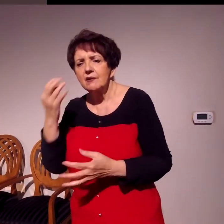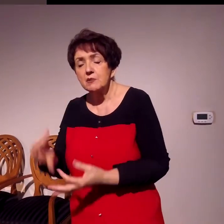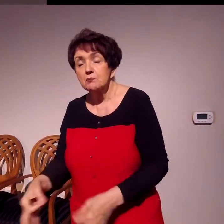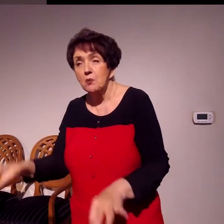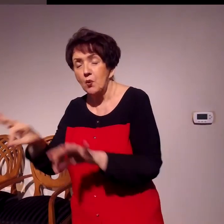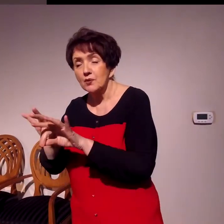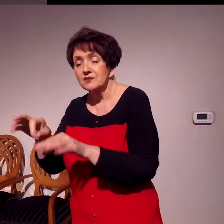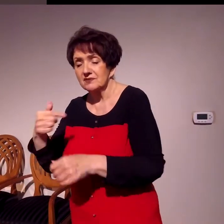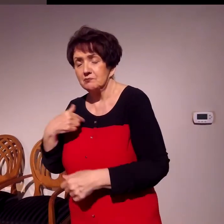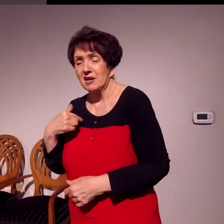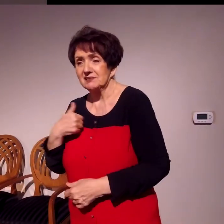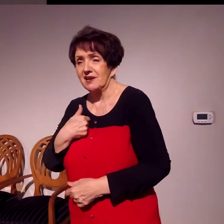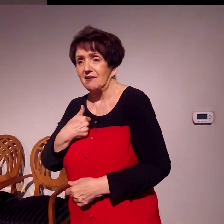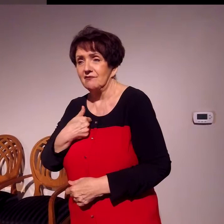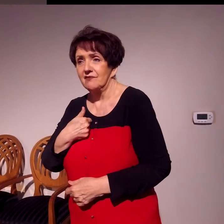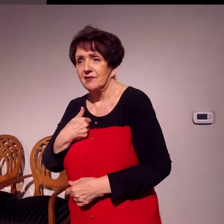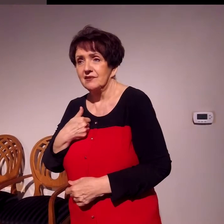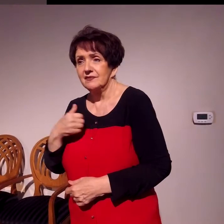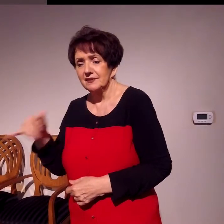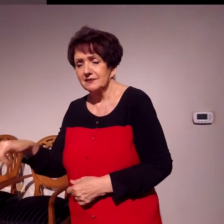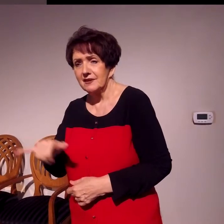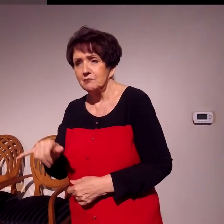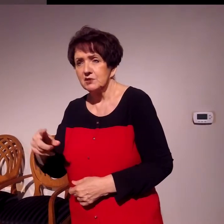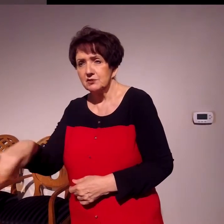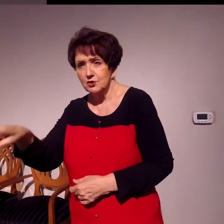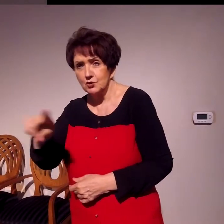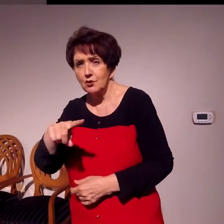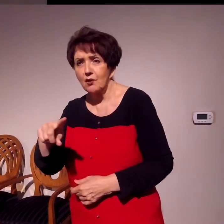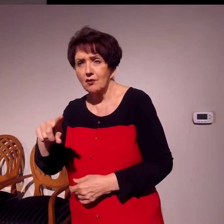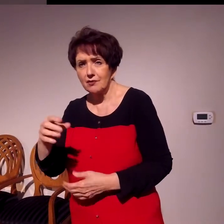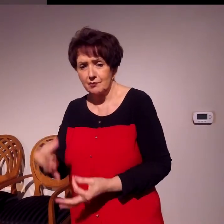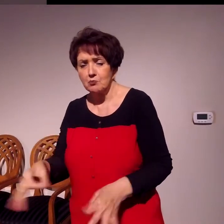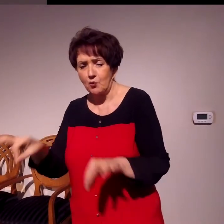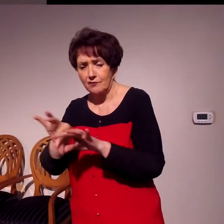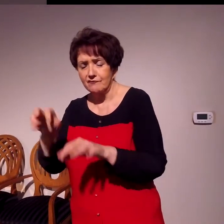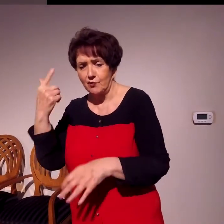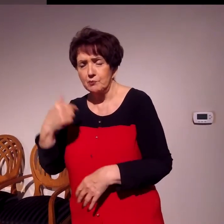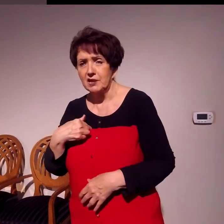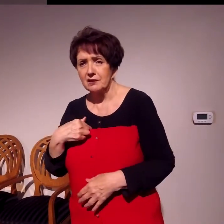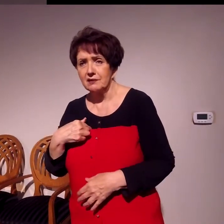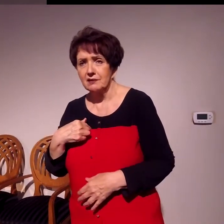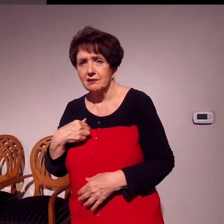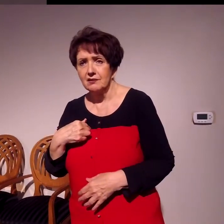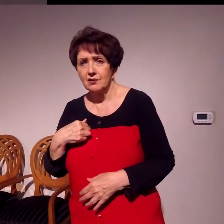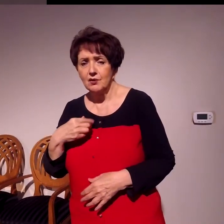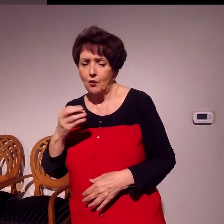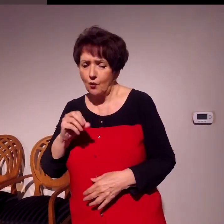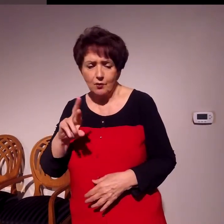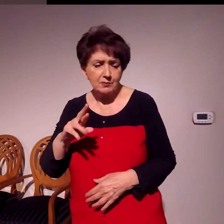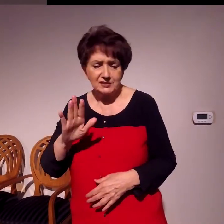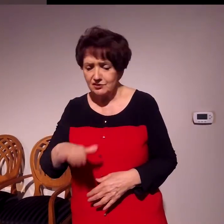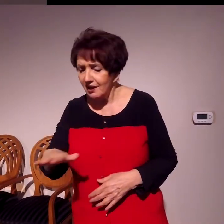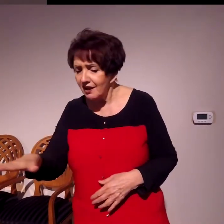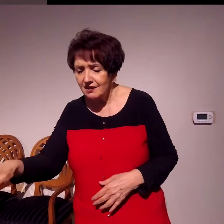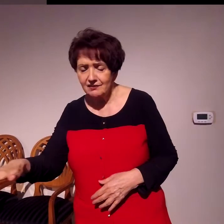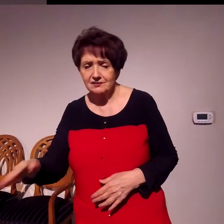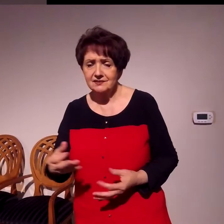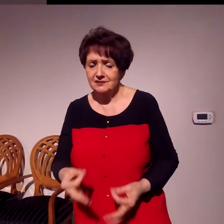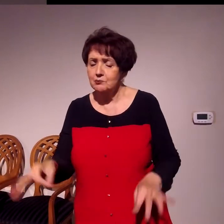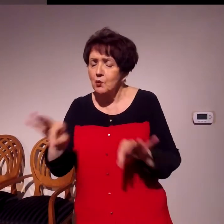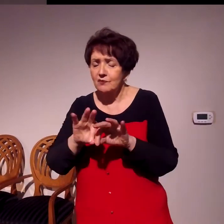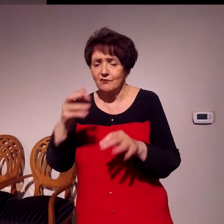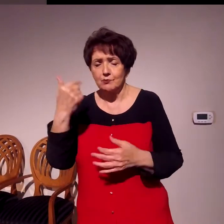to me as you are to me, or as my work is to me, or my child is to me, or my family is to me,